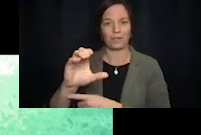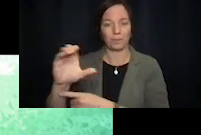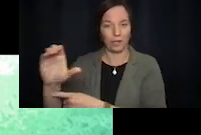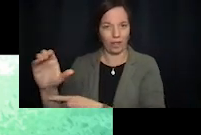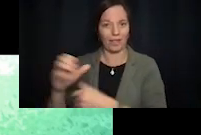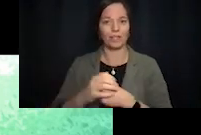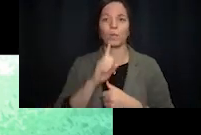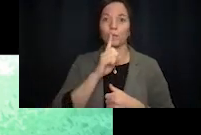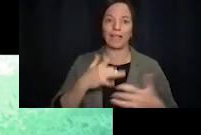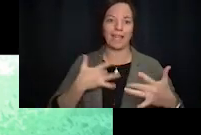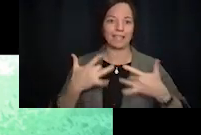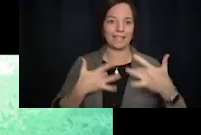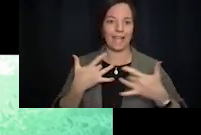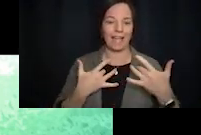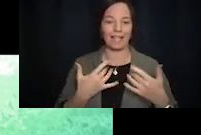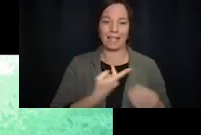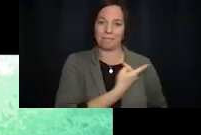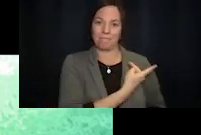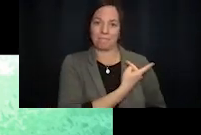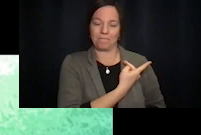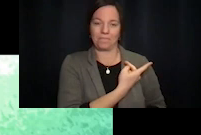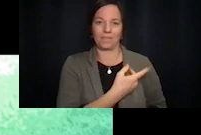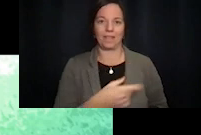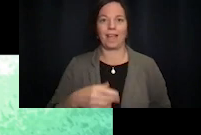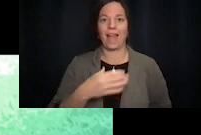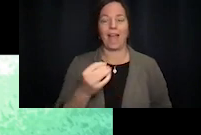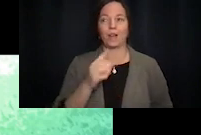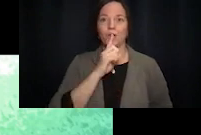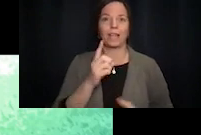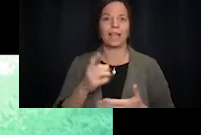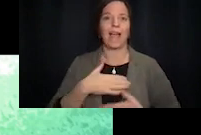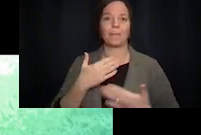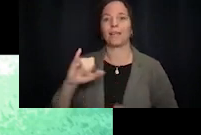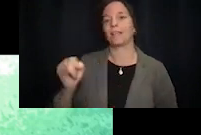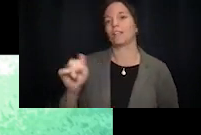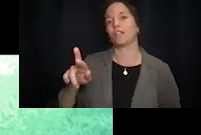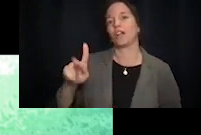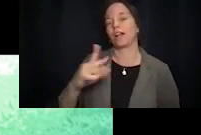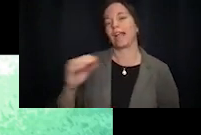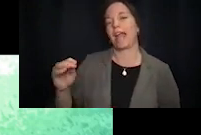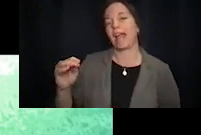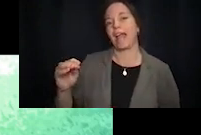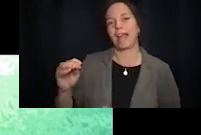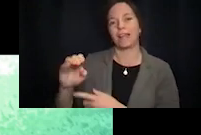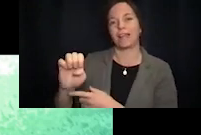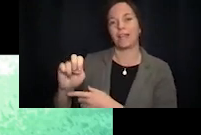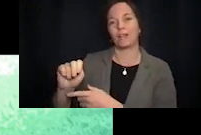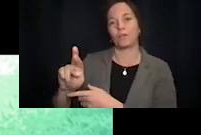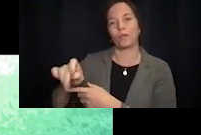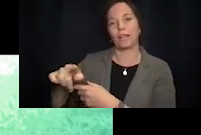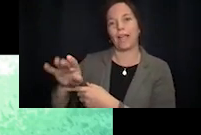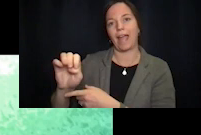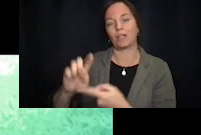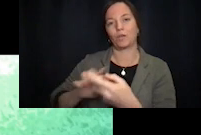are excited, Jarek and Enrique, for inviting us to participate in the symposium and